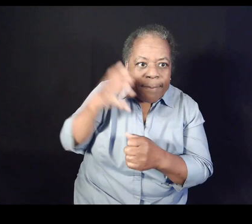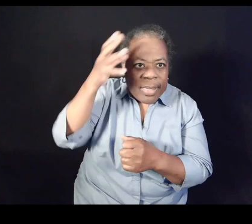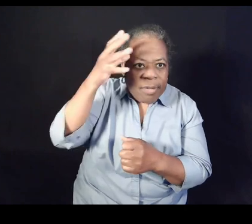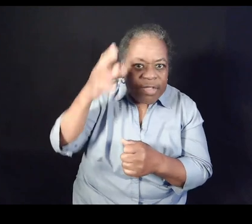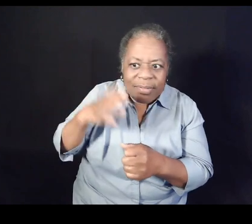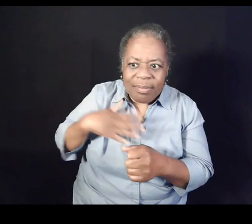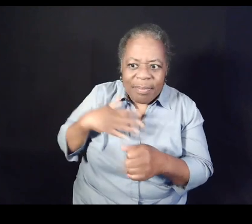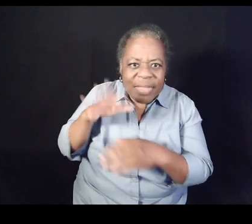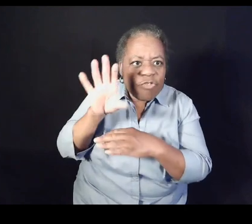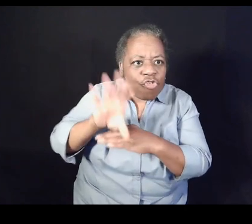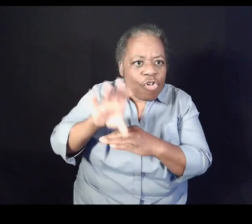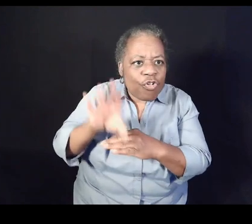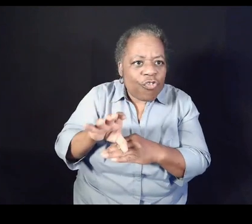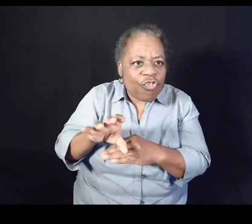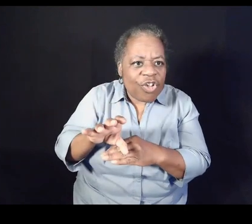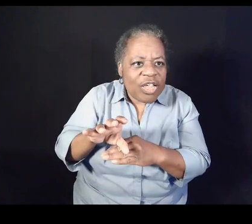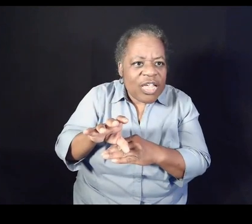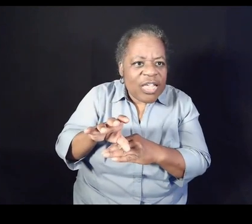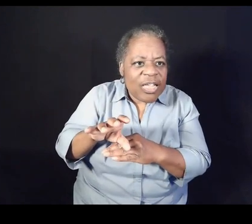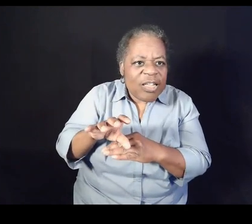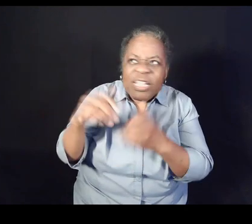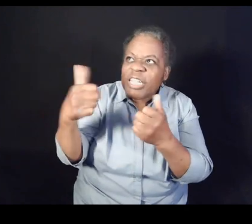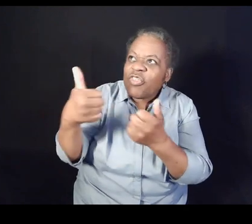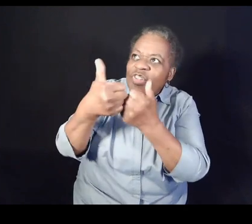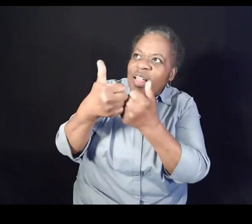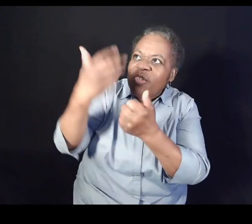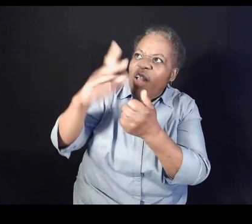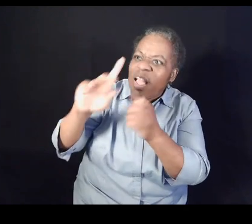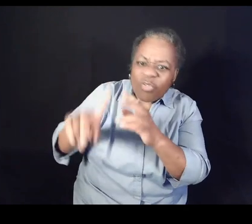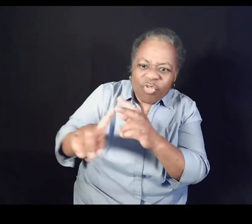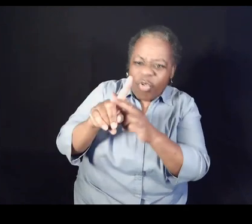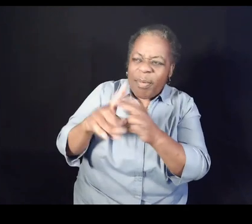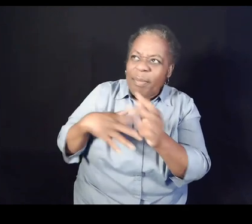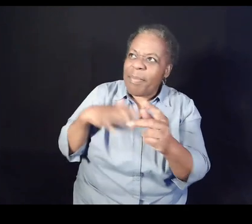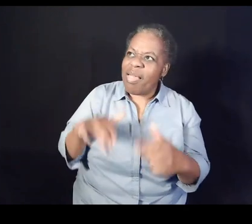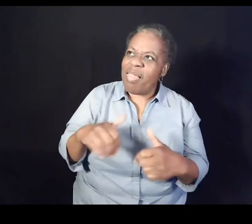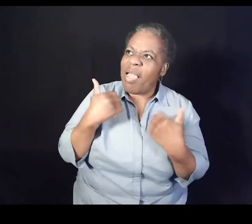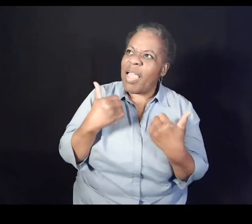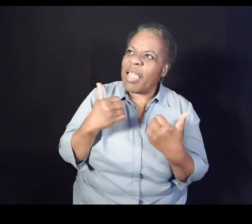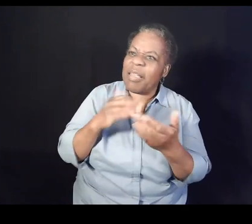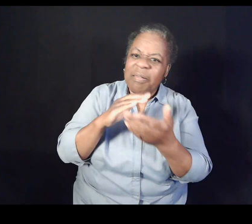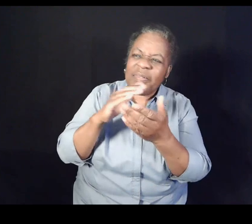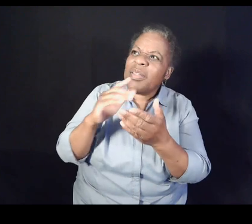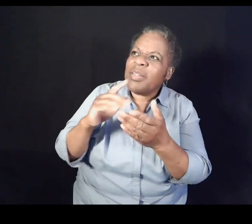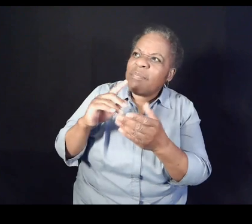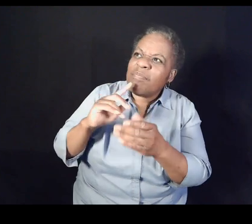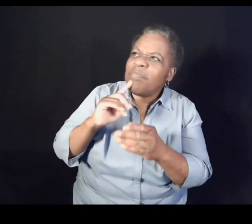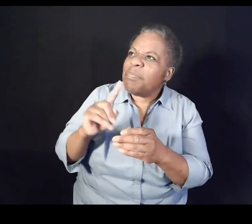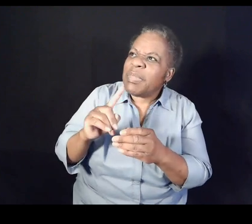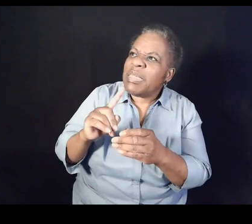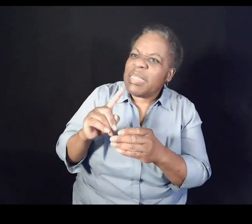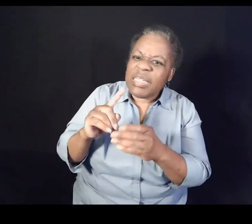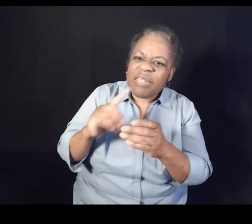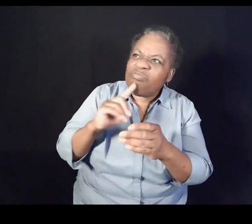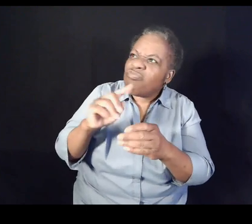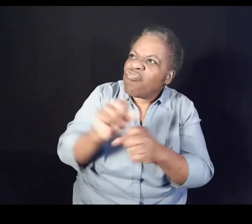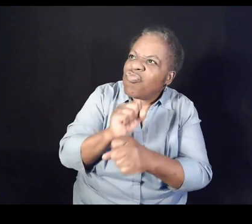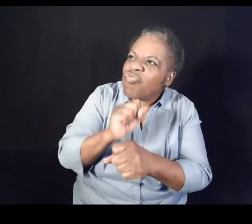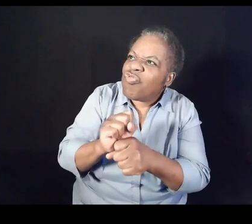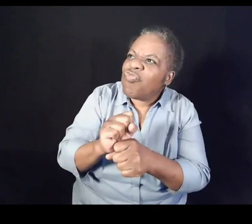I pretty much dared God to show up in my life, to make himself real to me, or I might just walk away.